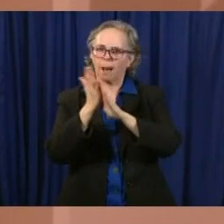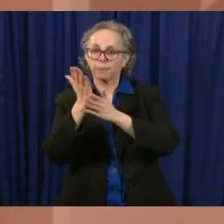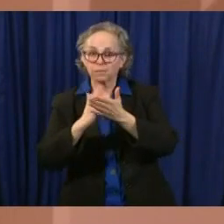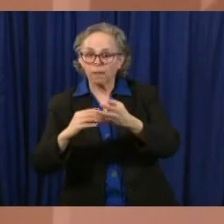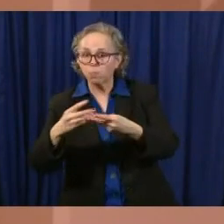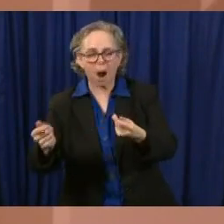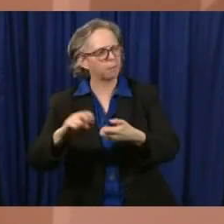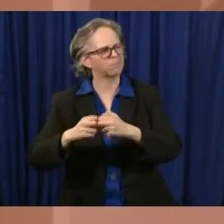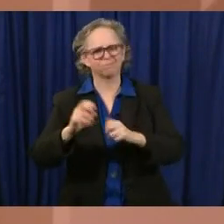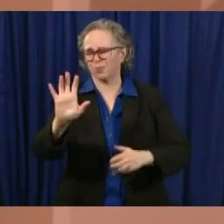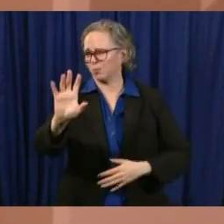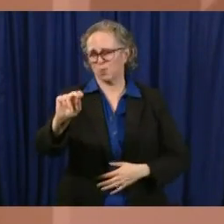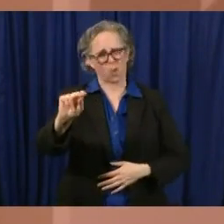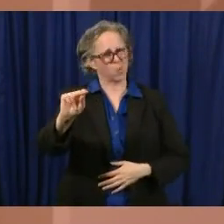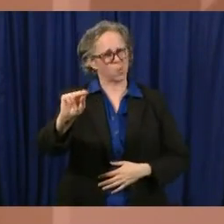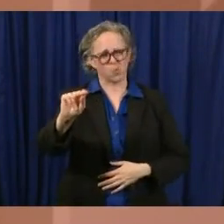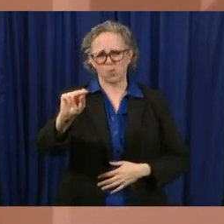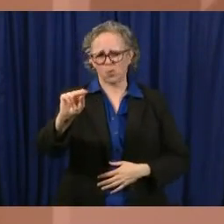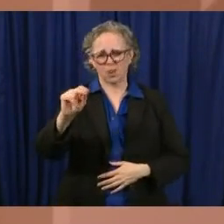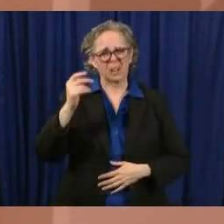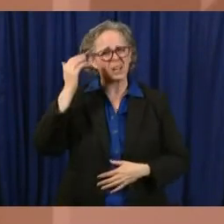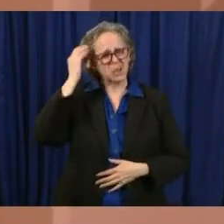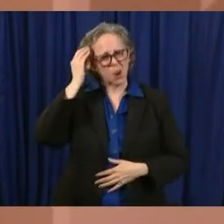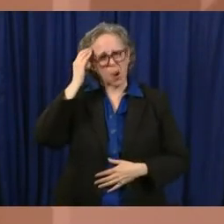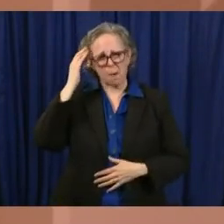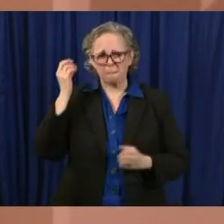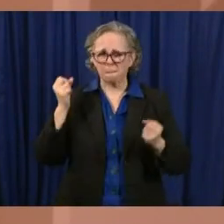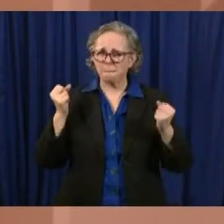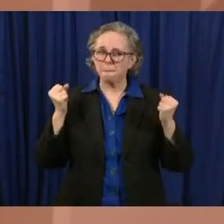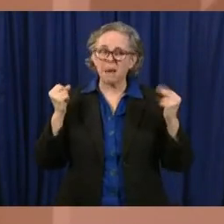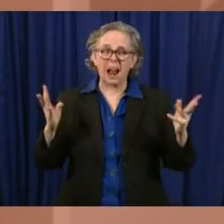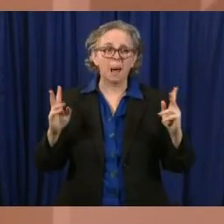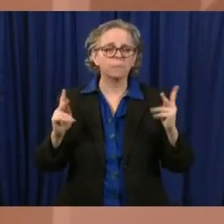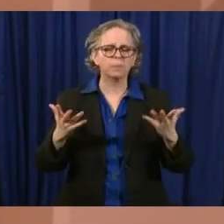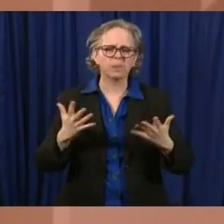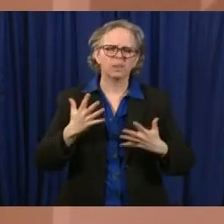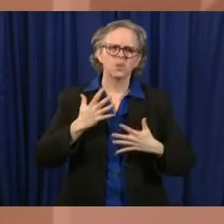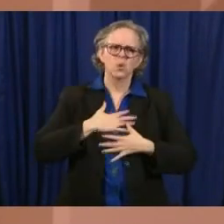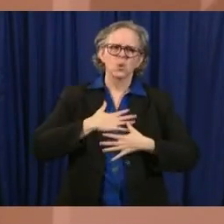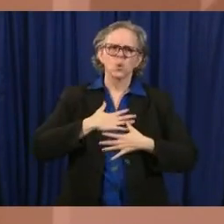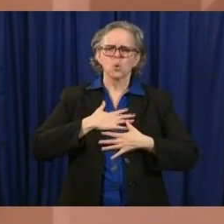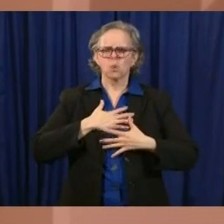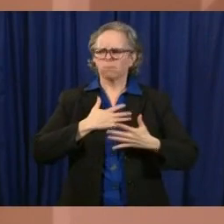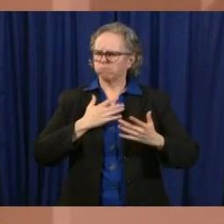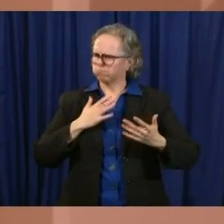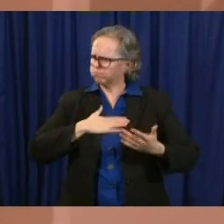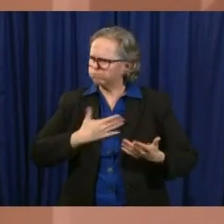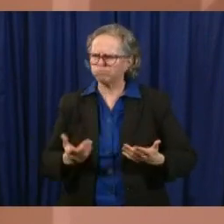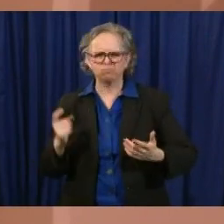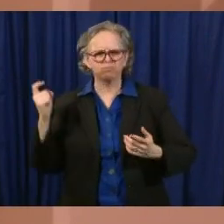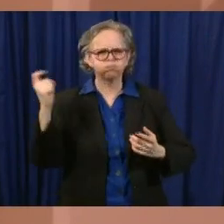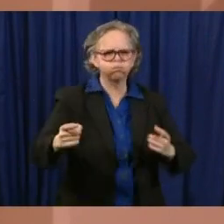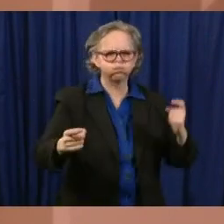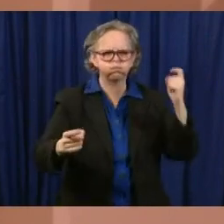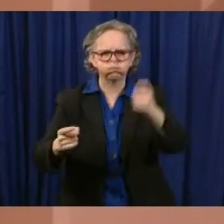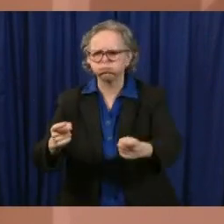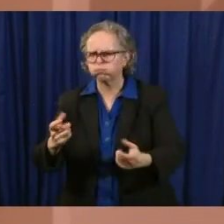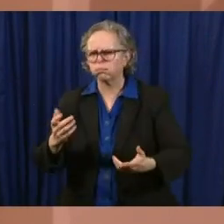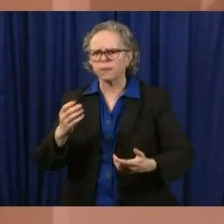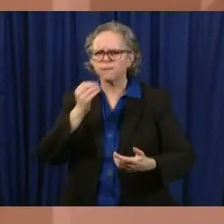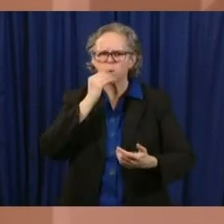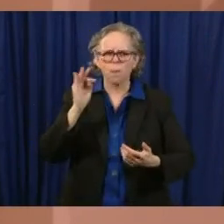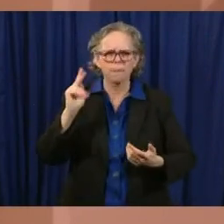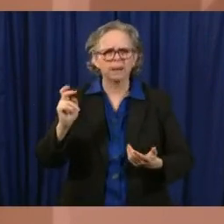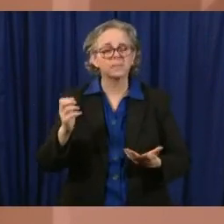are donating to our food banks. Please continue those generous donations. That is going to mean a lot as